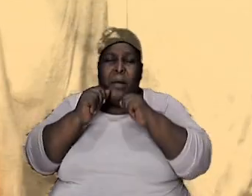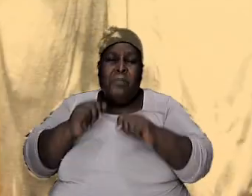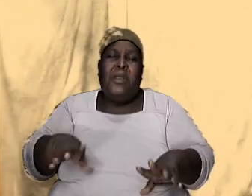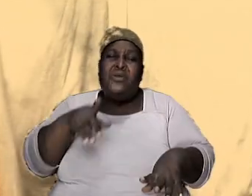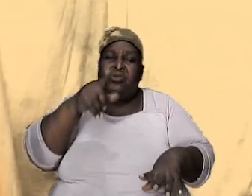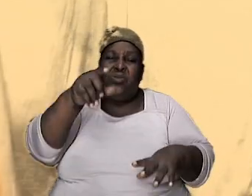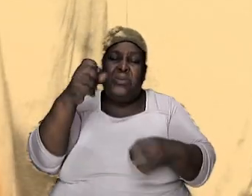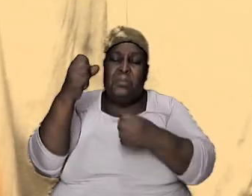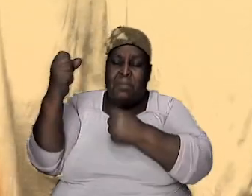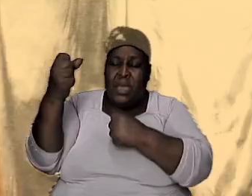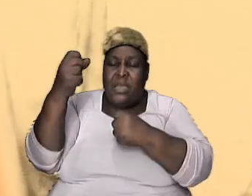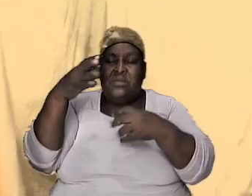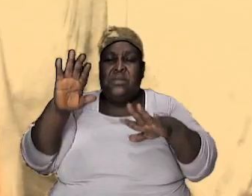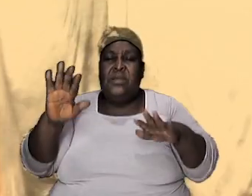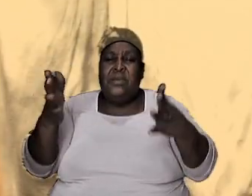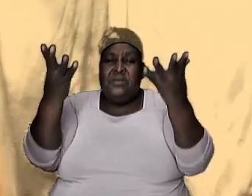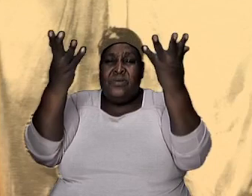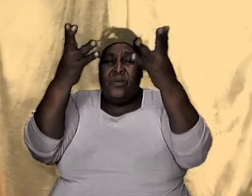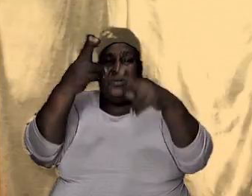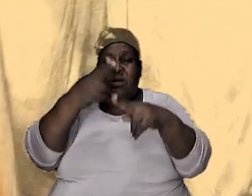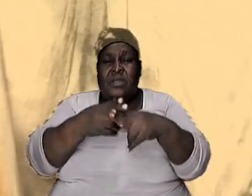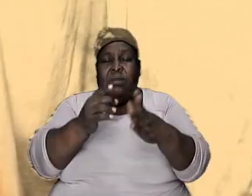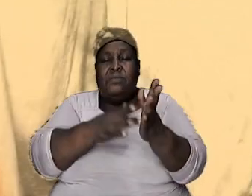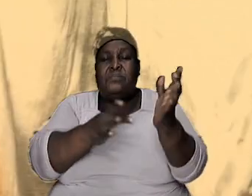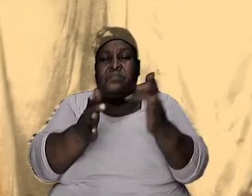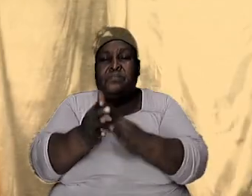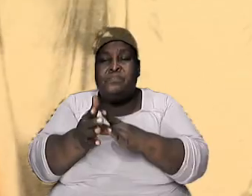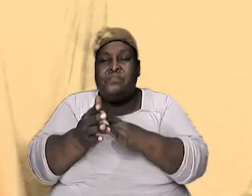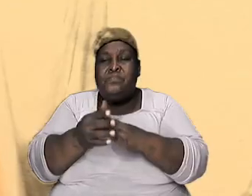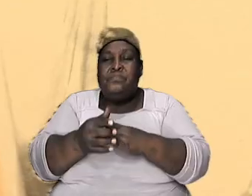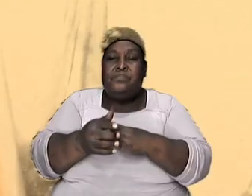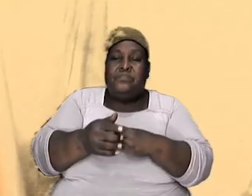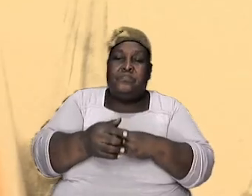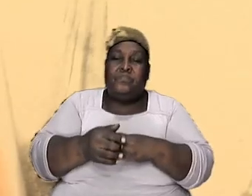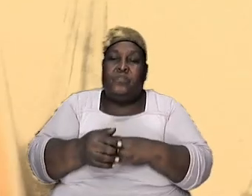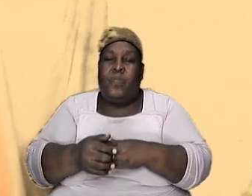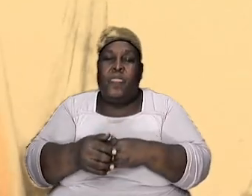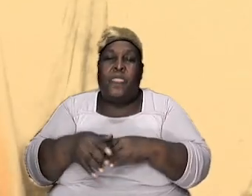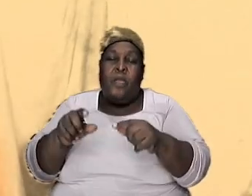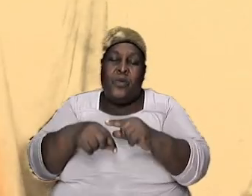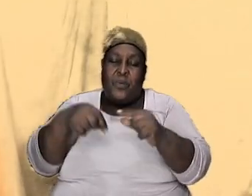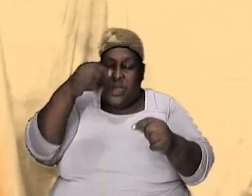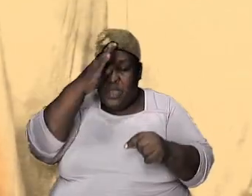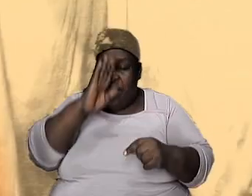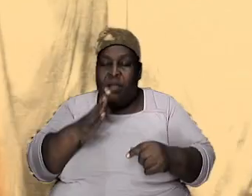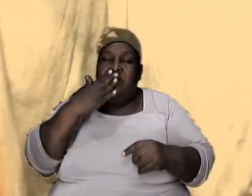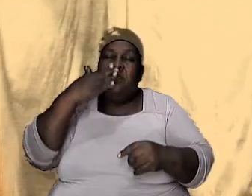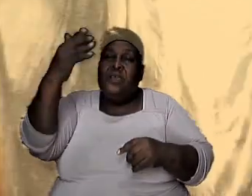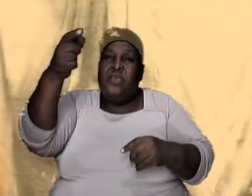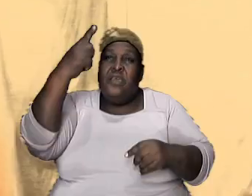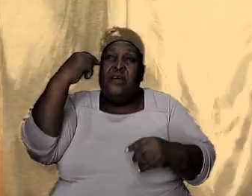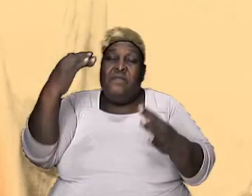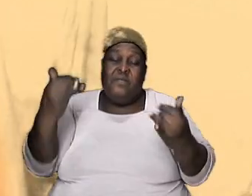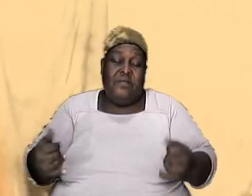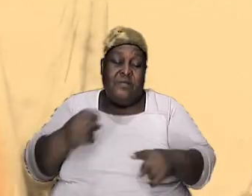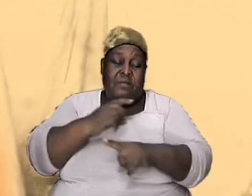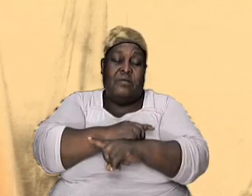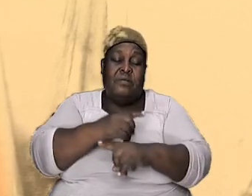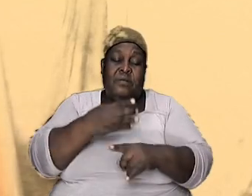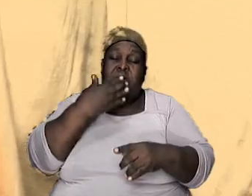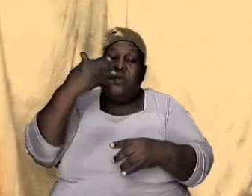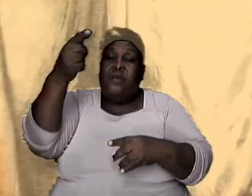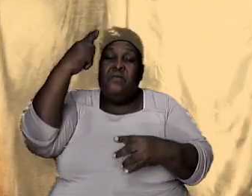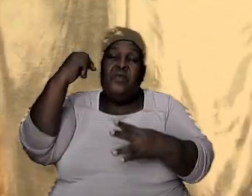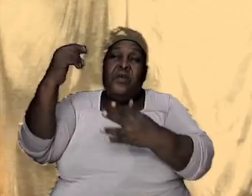mighty and exalted name of Jesus. Let's bow our heads as we pray. Great God, we thank you for today. We thank you, Lord, for your mercy and